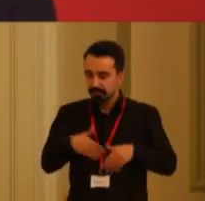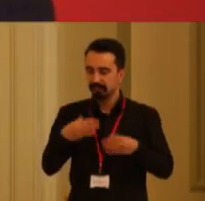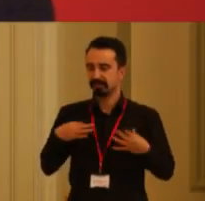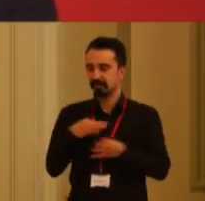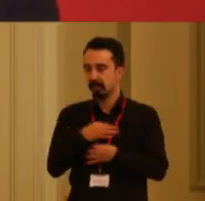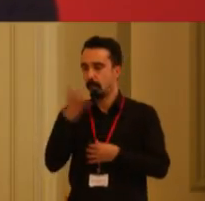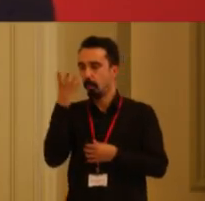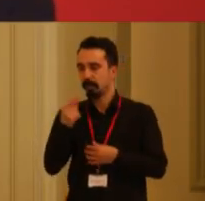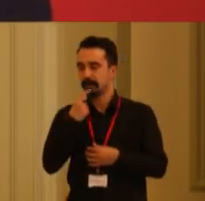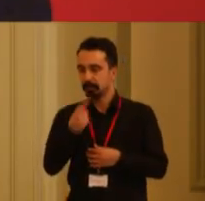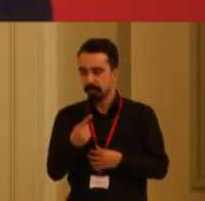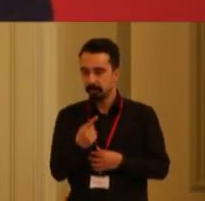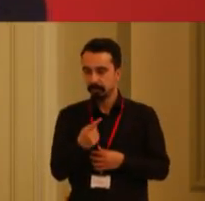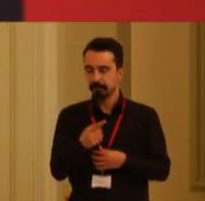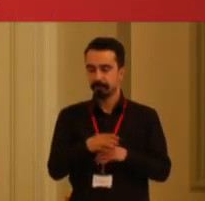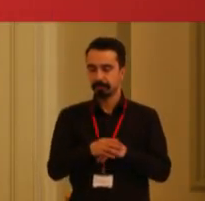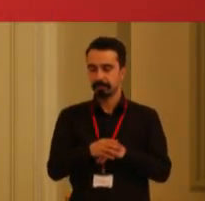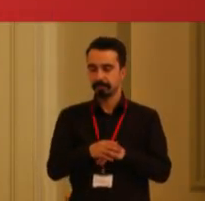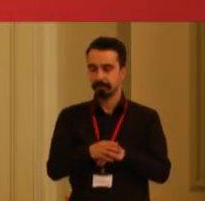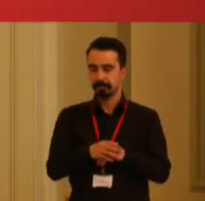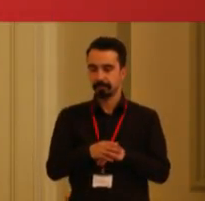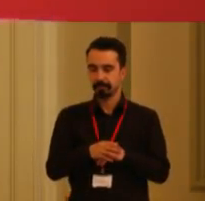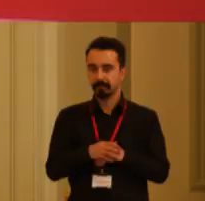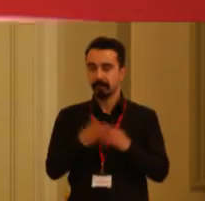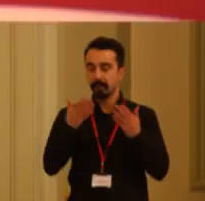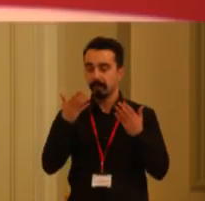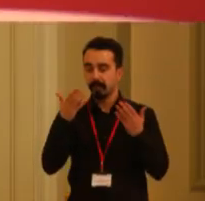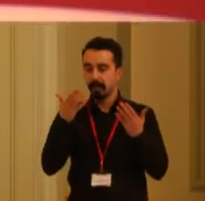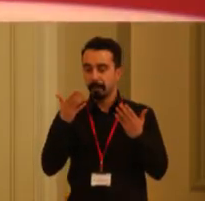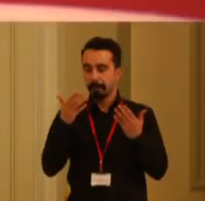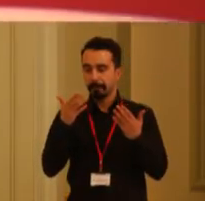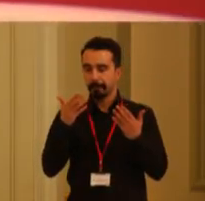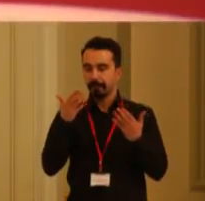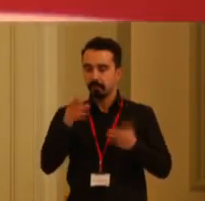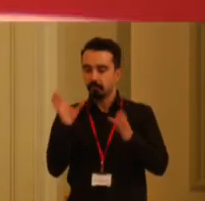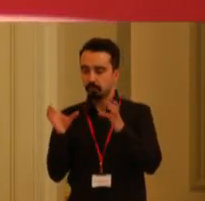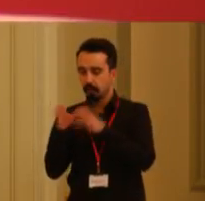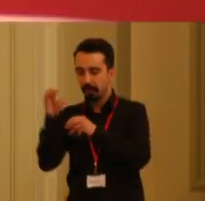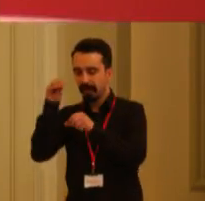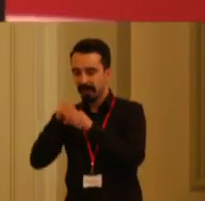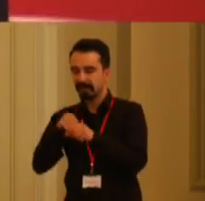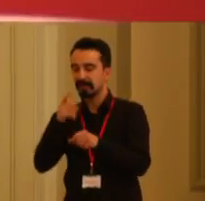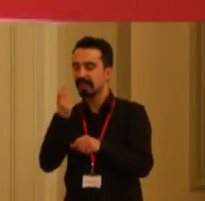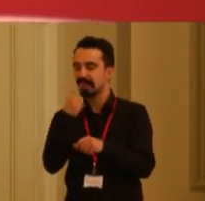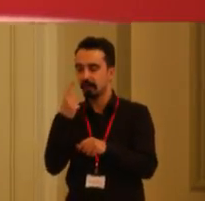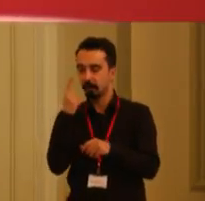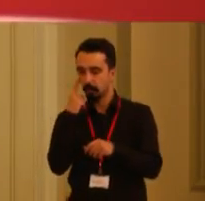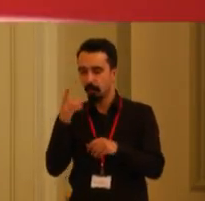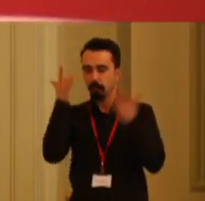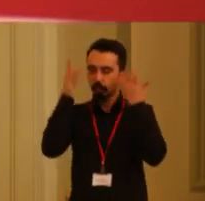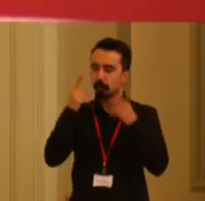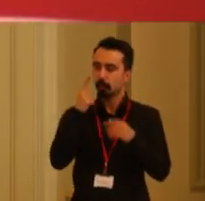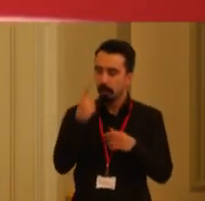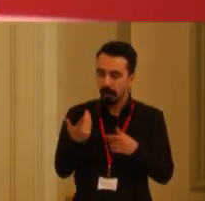compliance. It's more like a reconciliation or compromise when you have both parties willing to